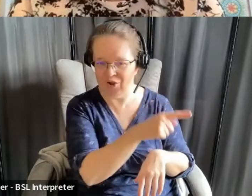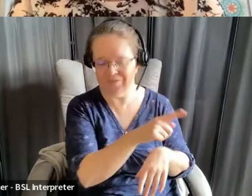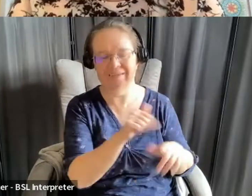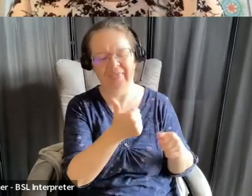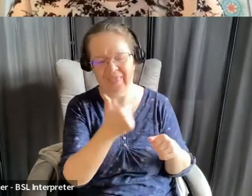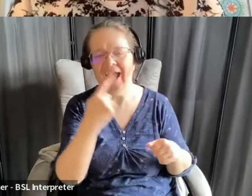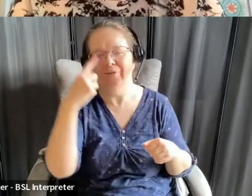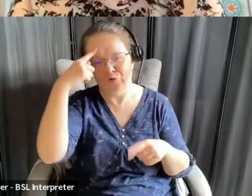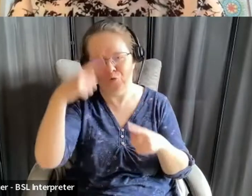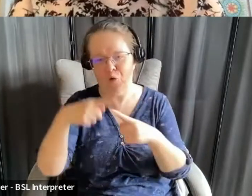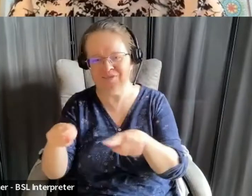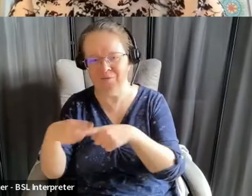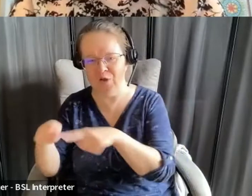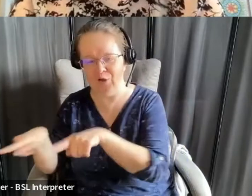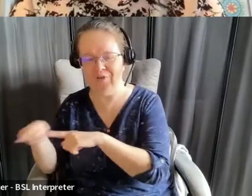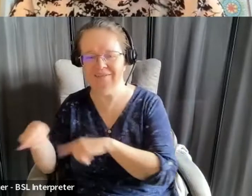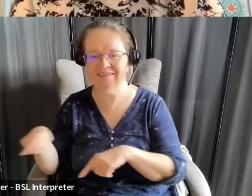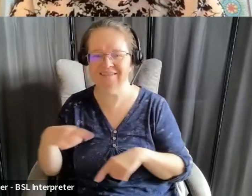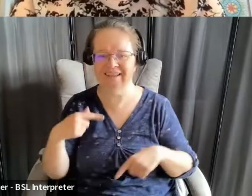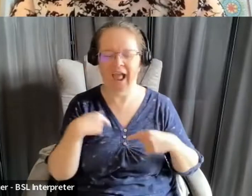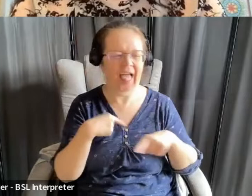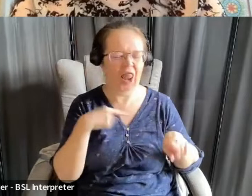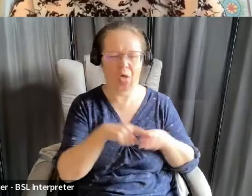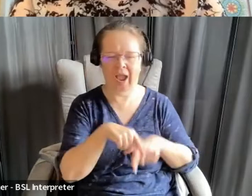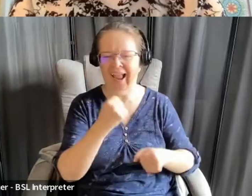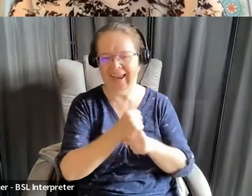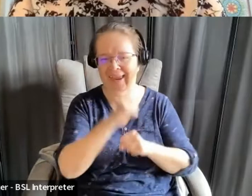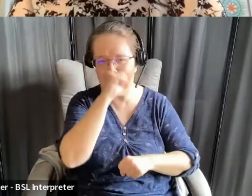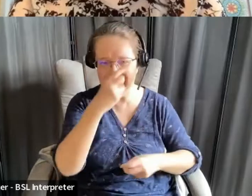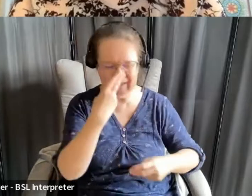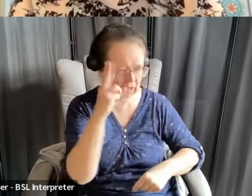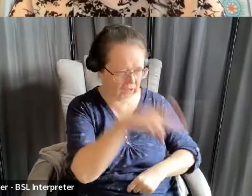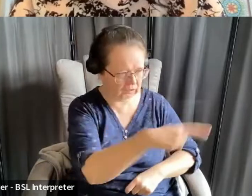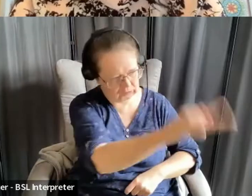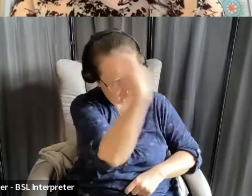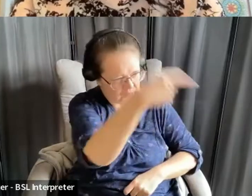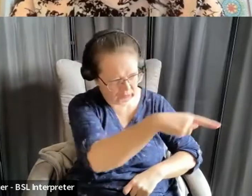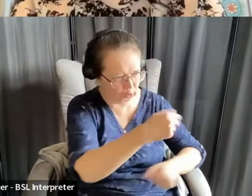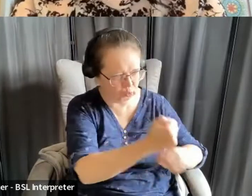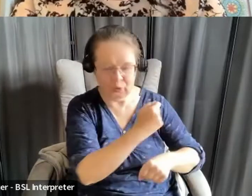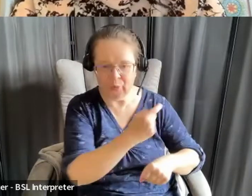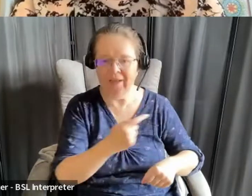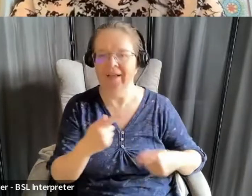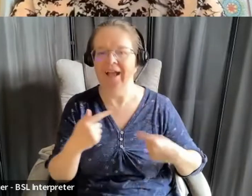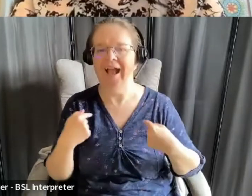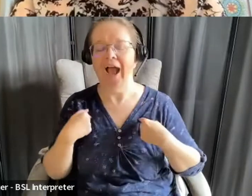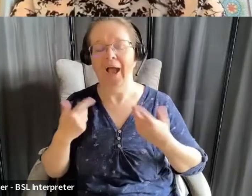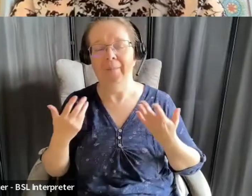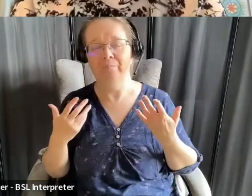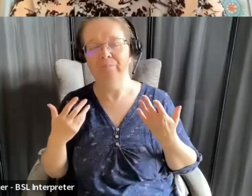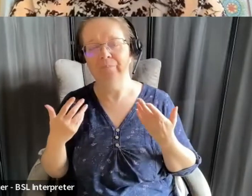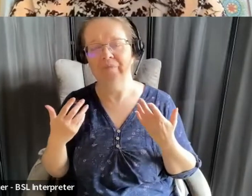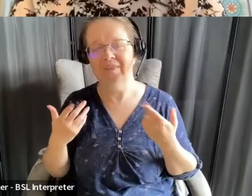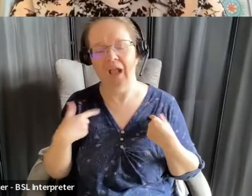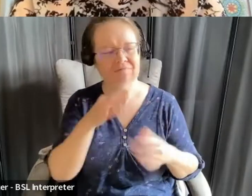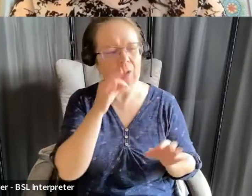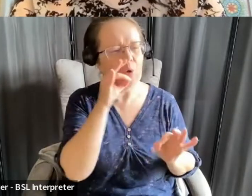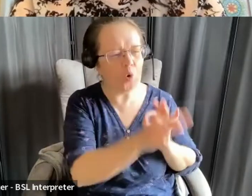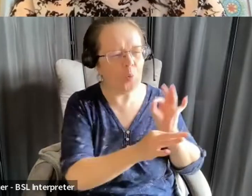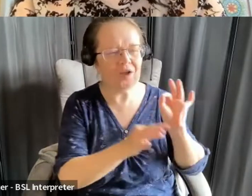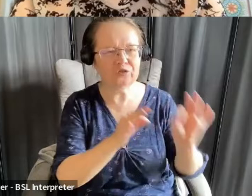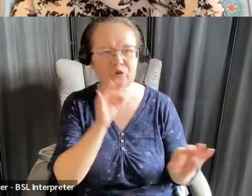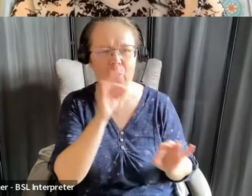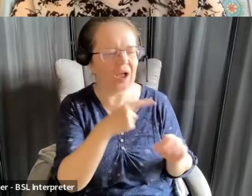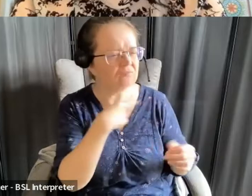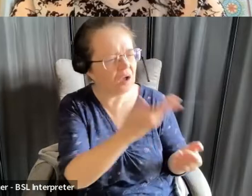on the way, but it's a bit like I'm actually doing a bit of a guinea pig trial as well as doing another job, because I'm asking questions, I'm feeding